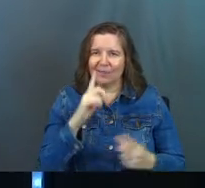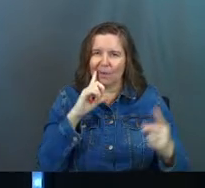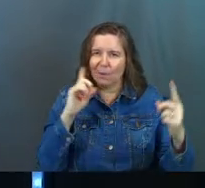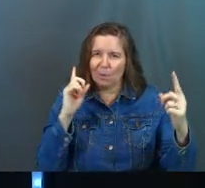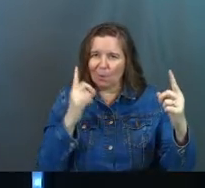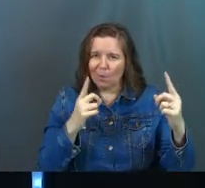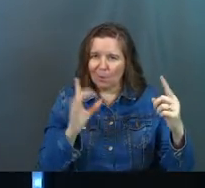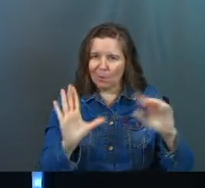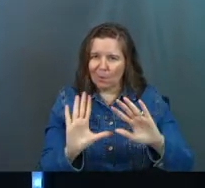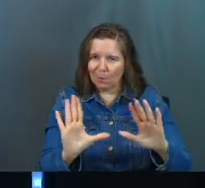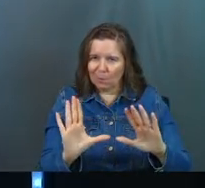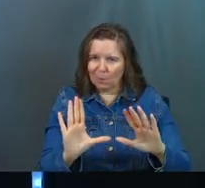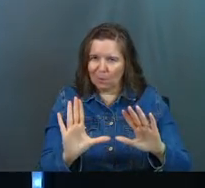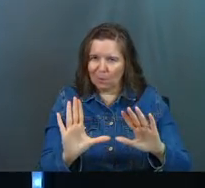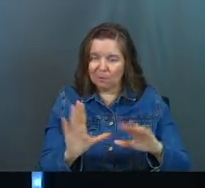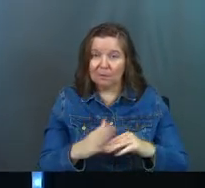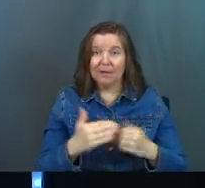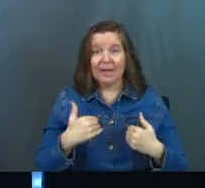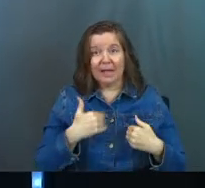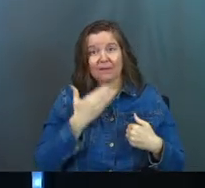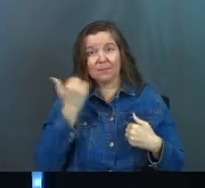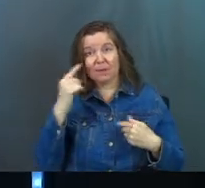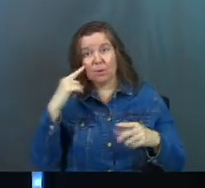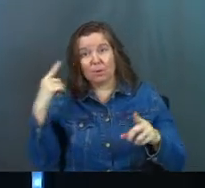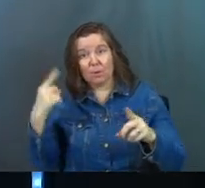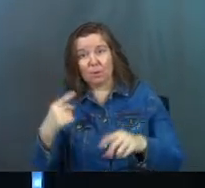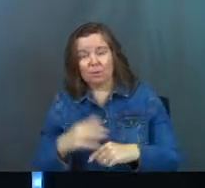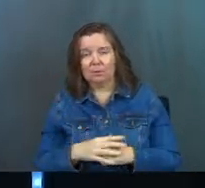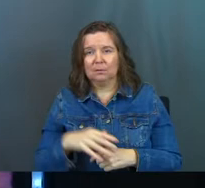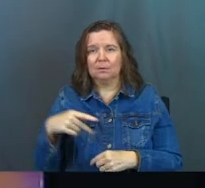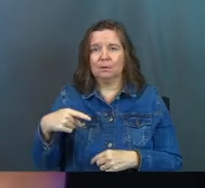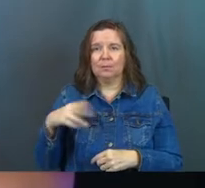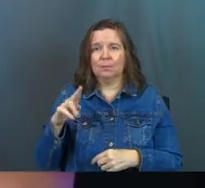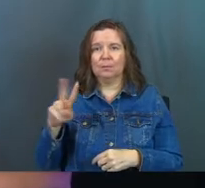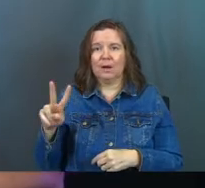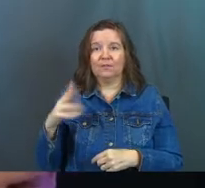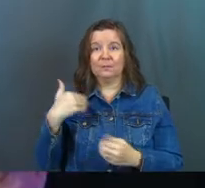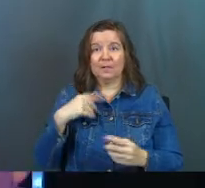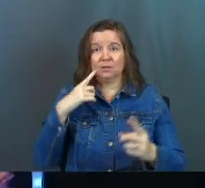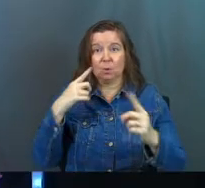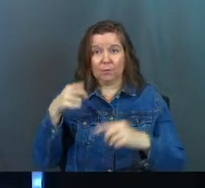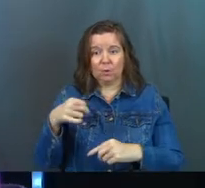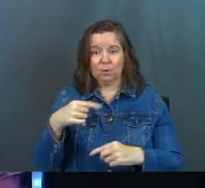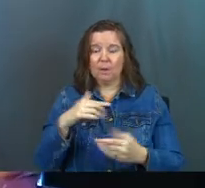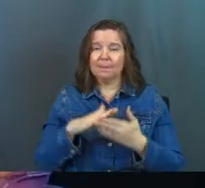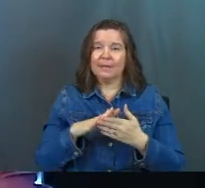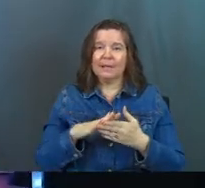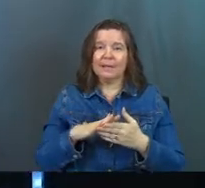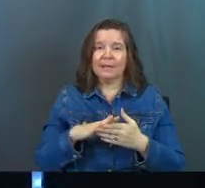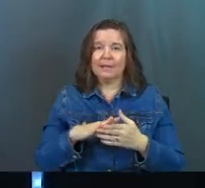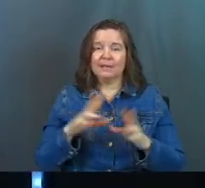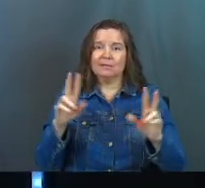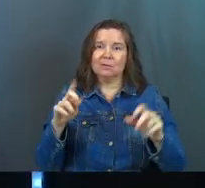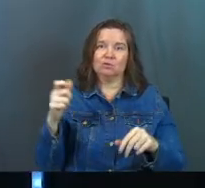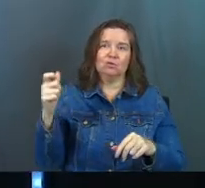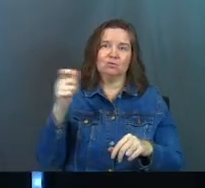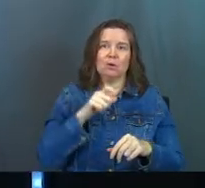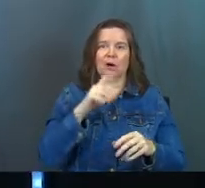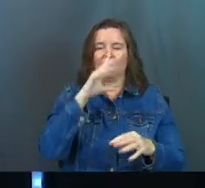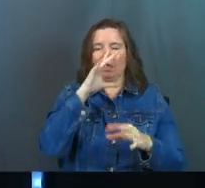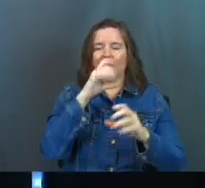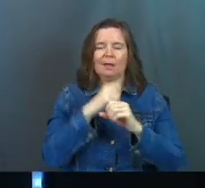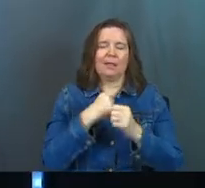That's not the goal. Have a better goal. Proverbs has a goal for you. Be drunk in love,